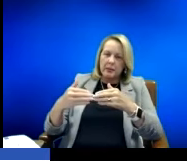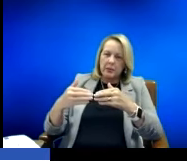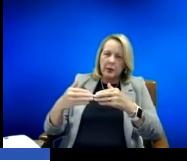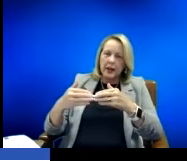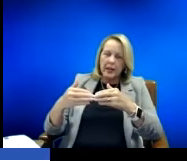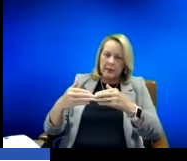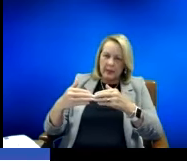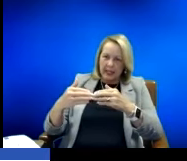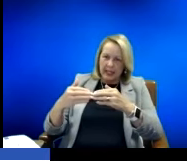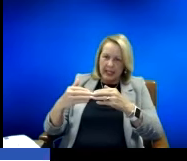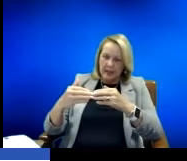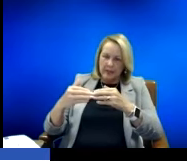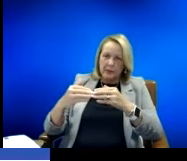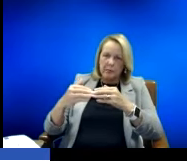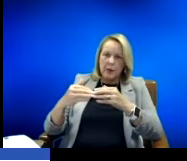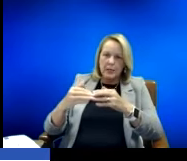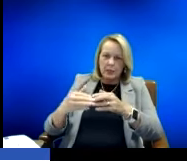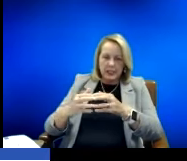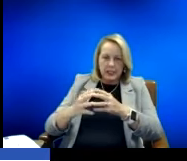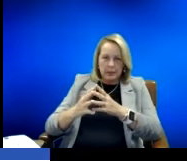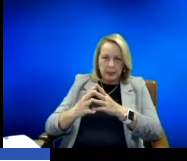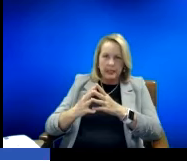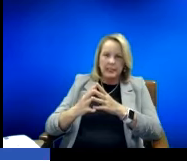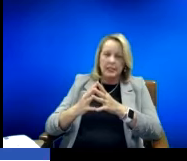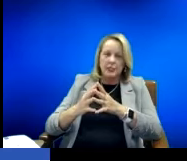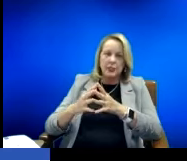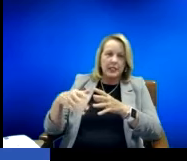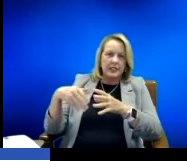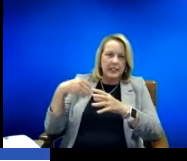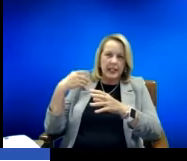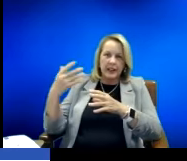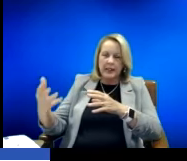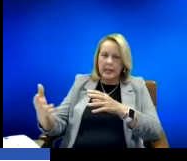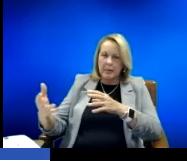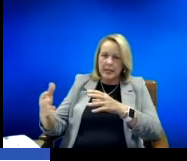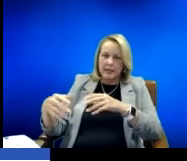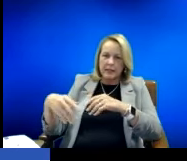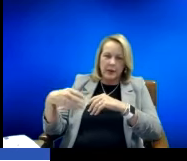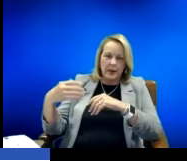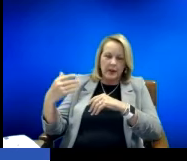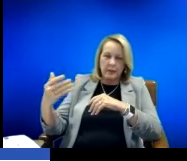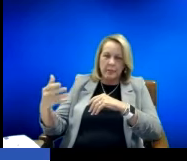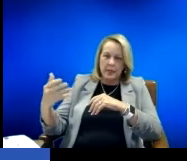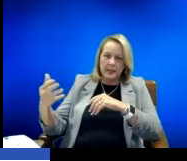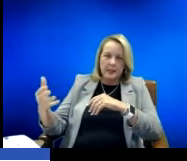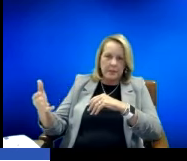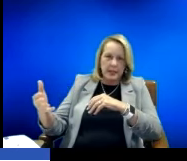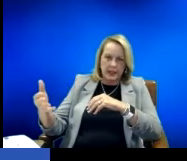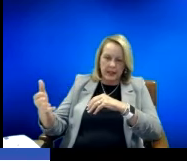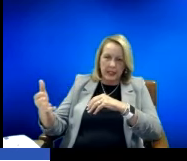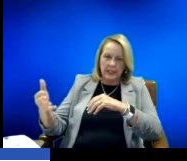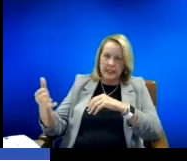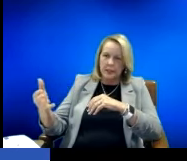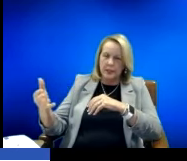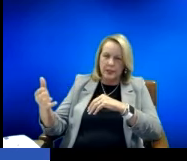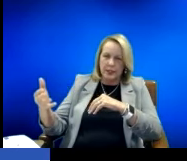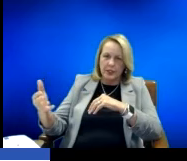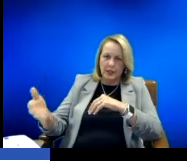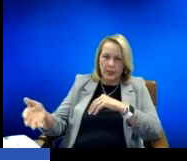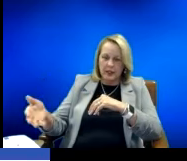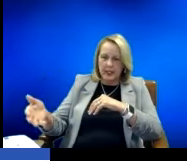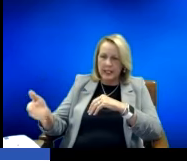money from your ABLE account, for most expenses, you can carry that money forward from month to month. And